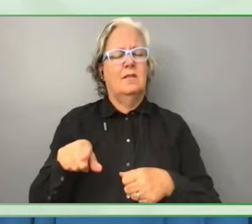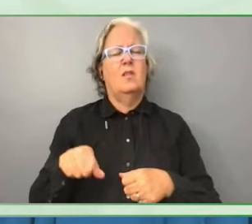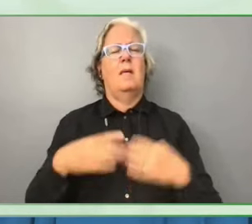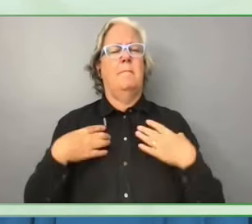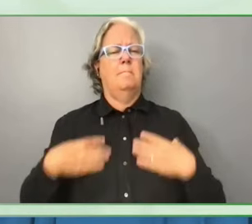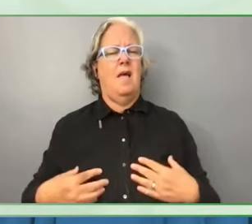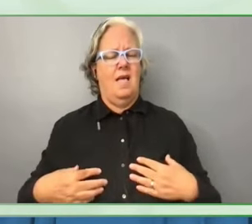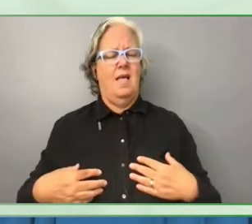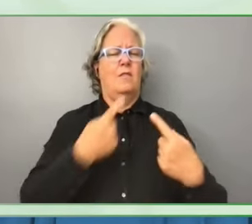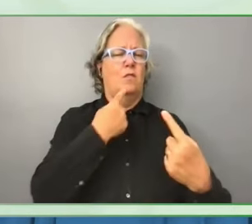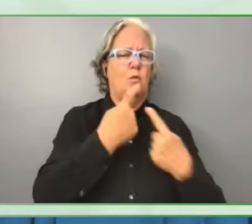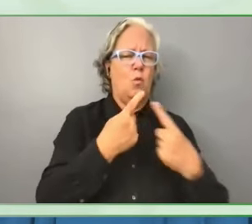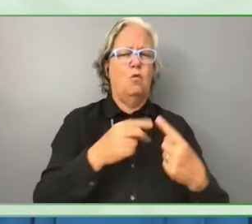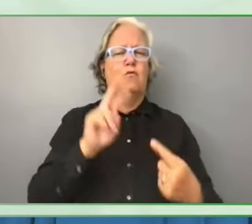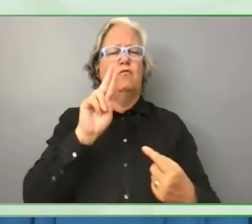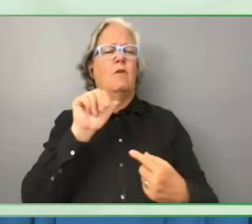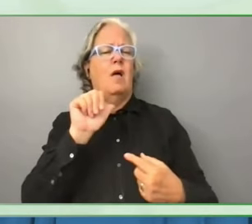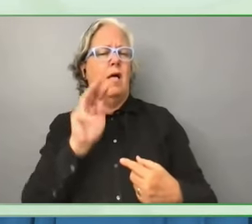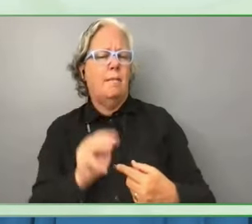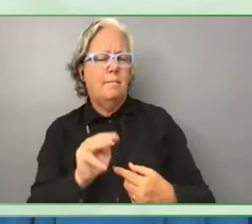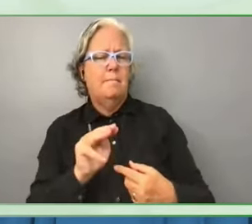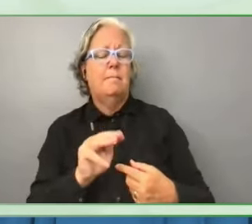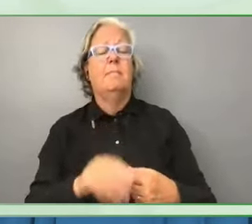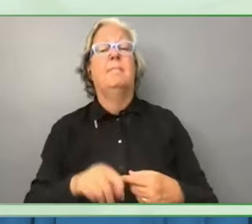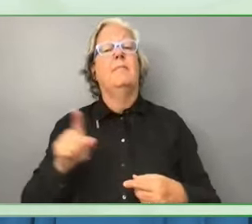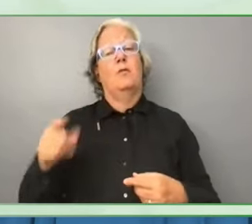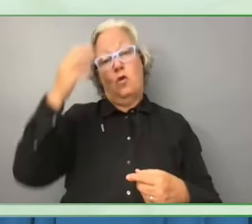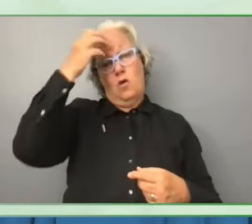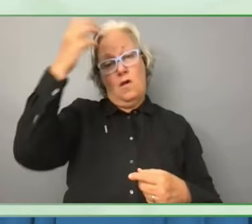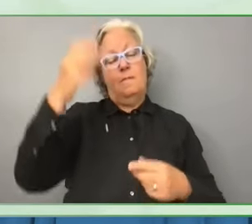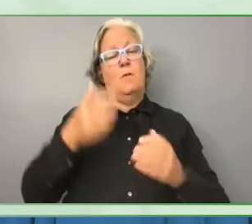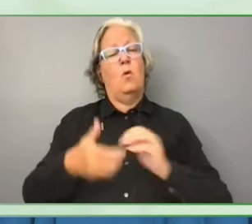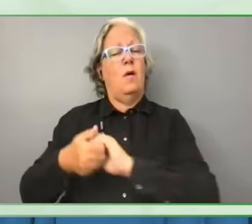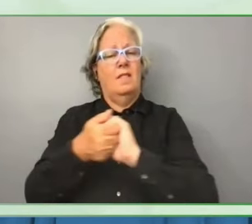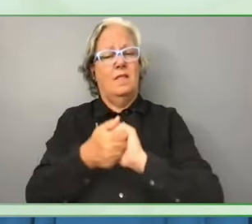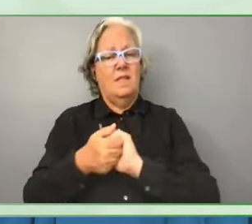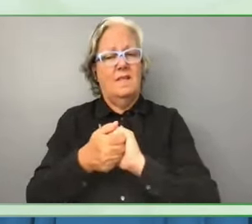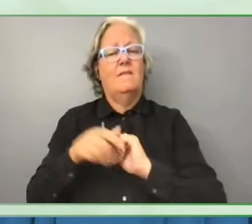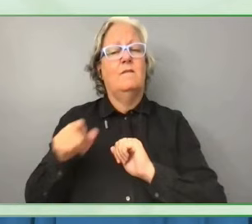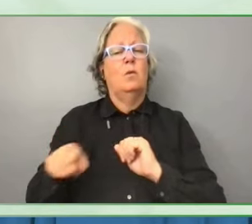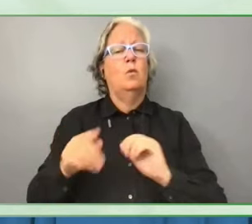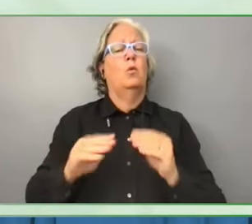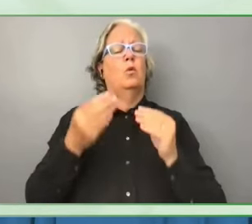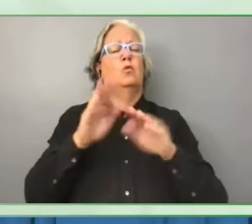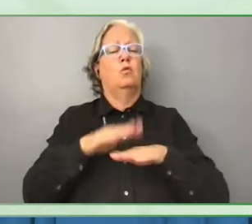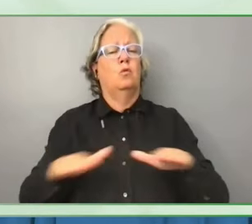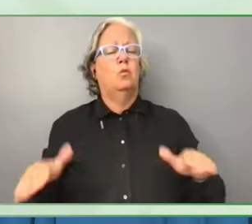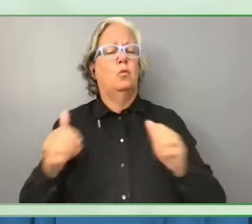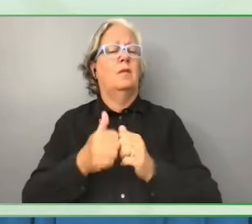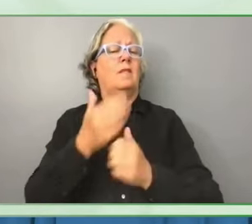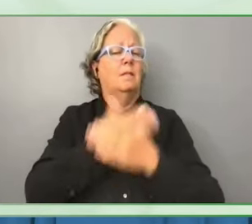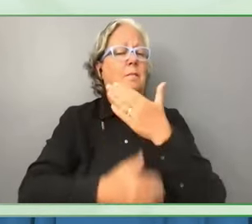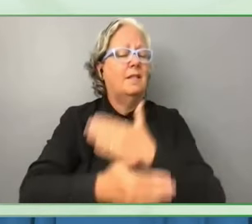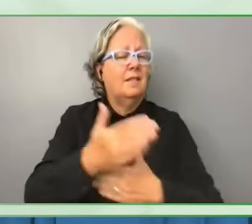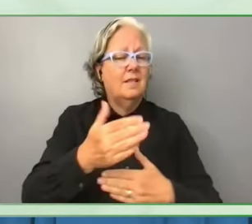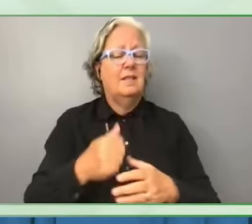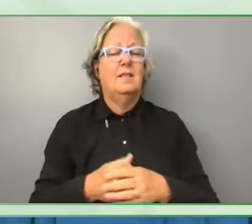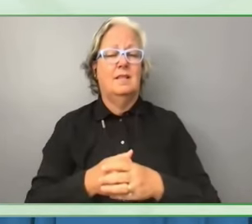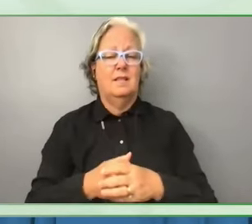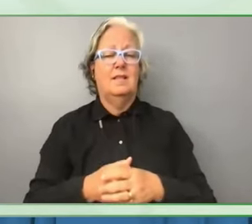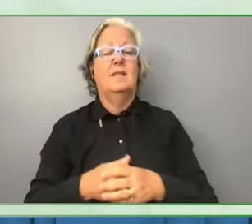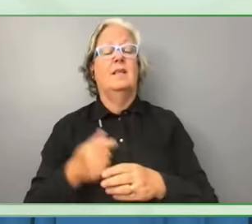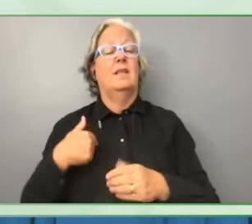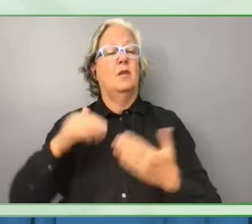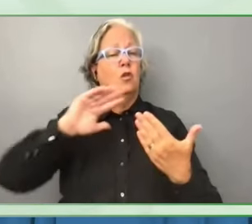a Dutch non-governmental organization that opens the world for children and young people with a disability. We work according to a community-based